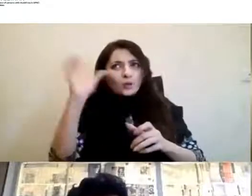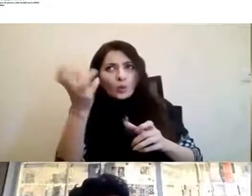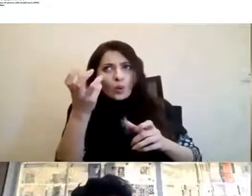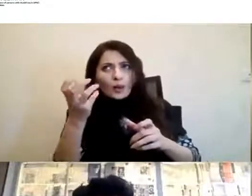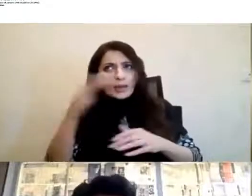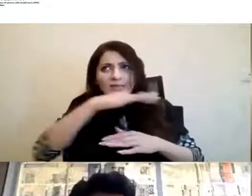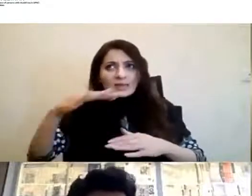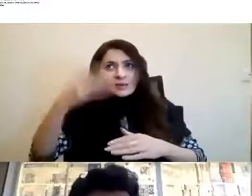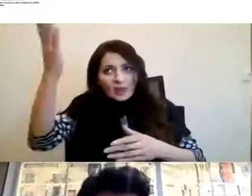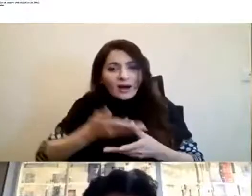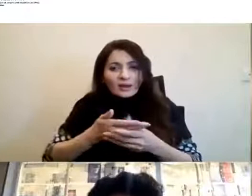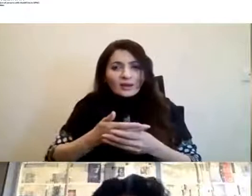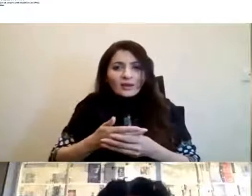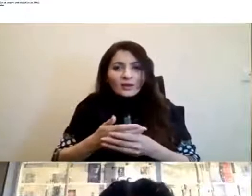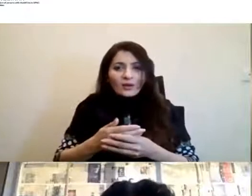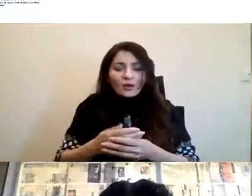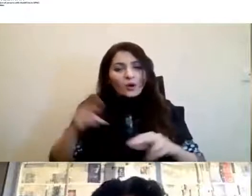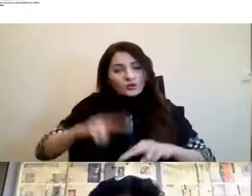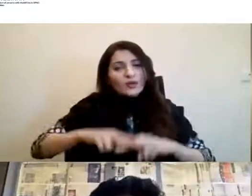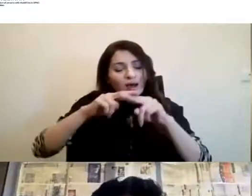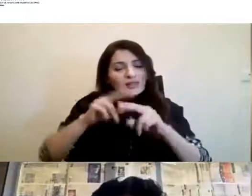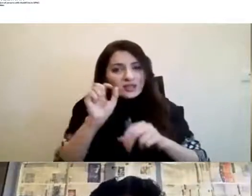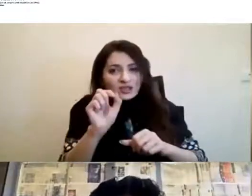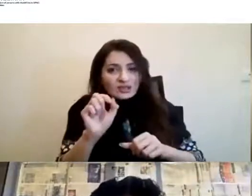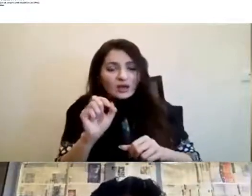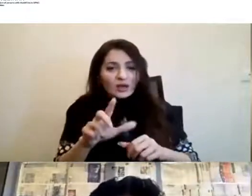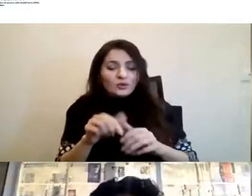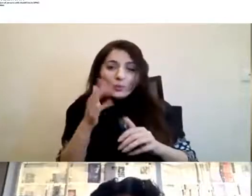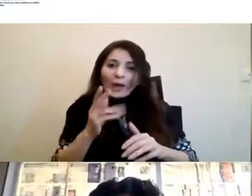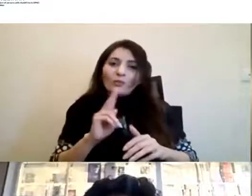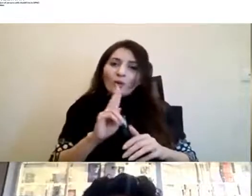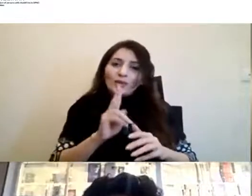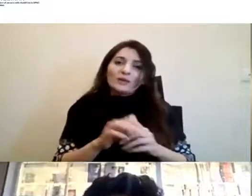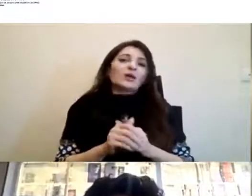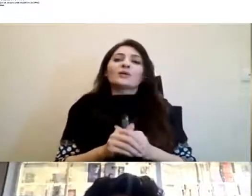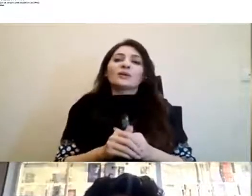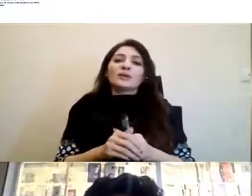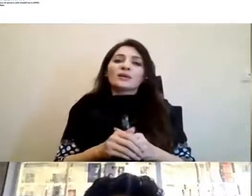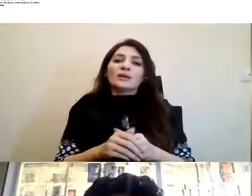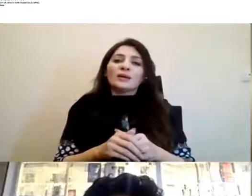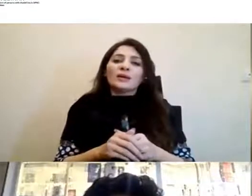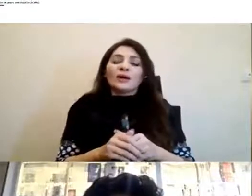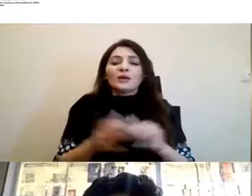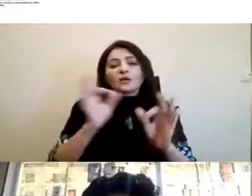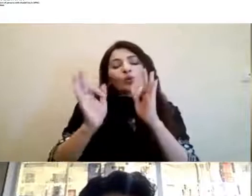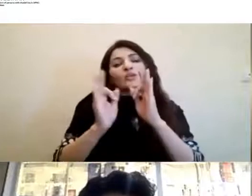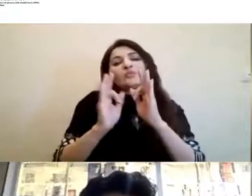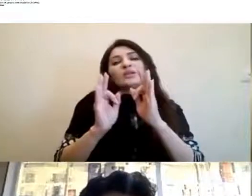And the last point I'd like to make for this question is, I think social media is really